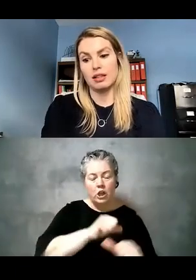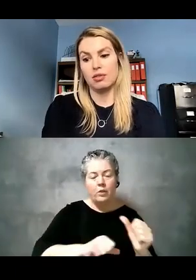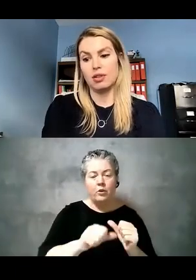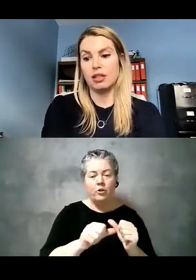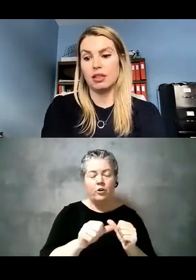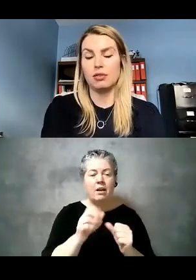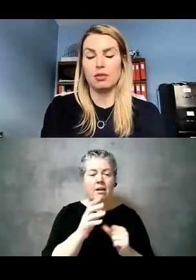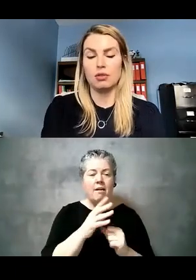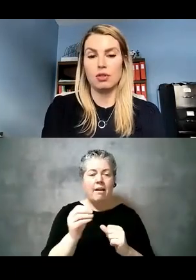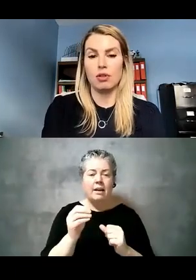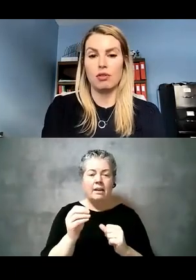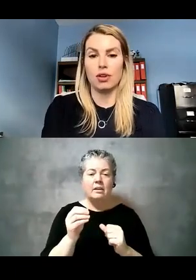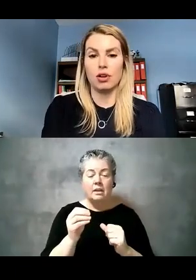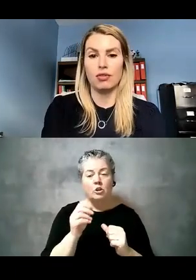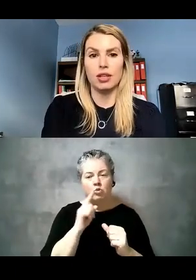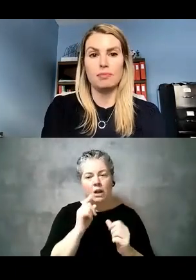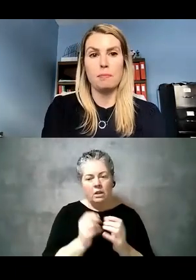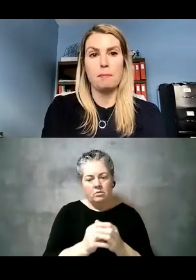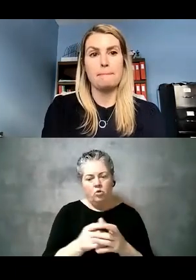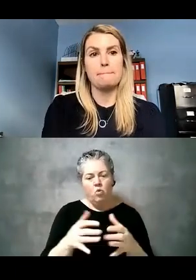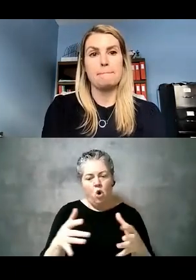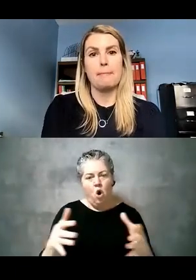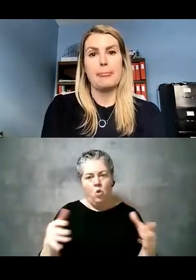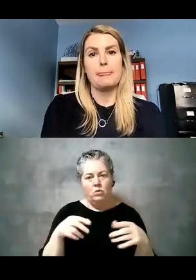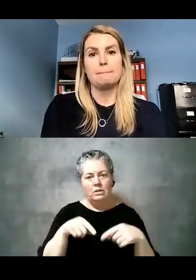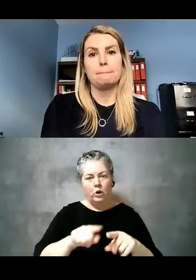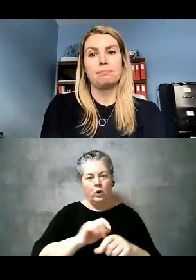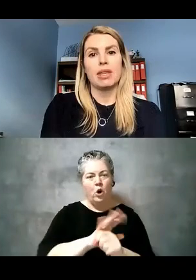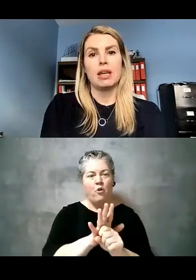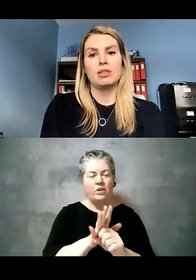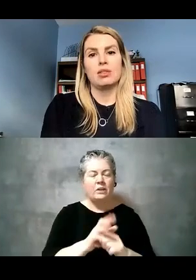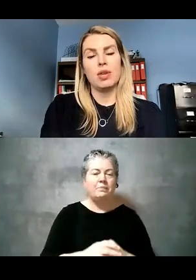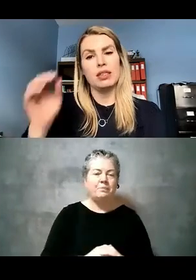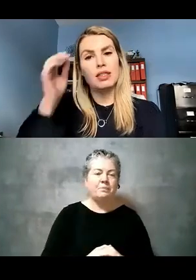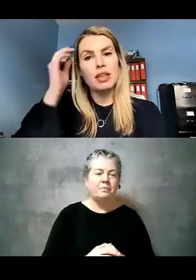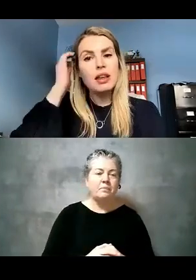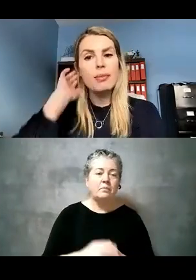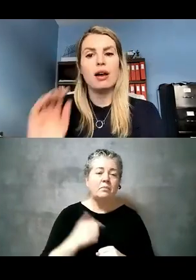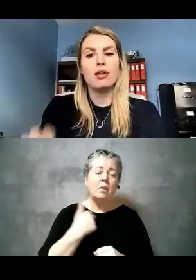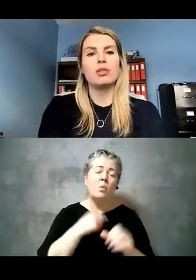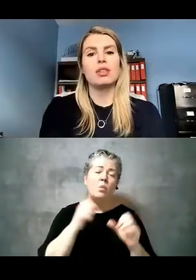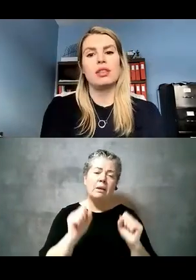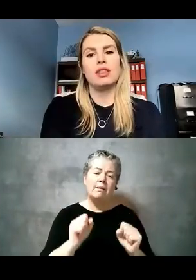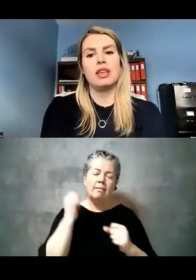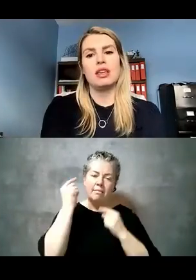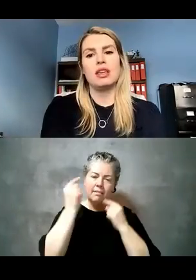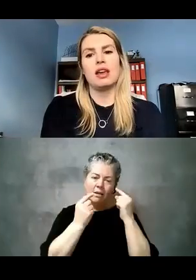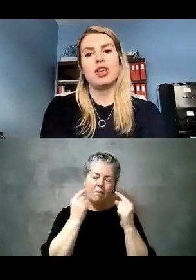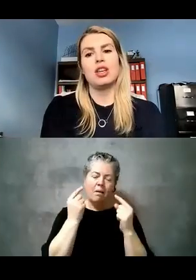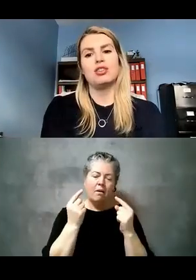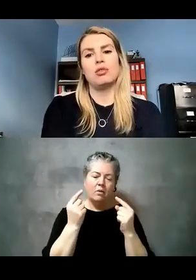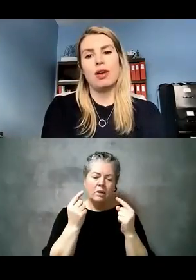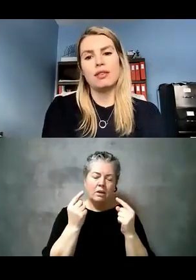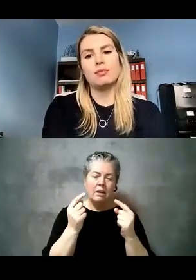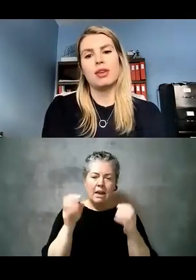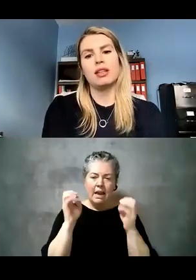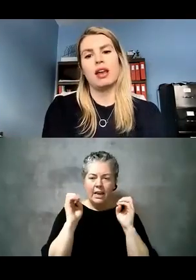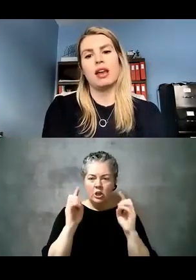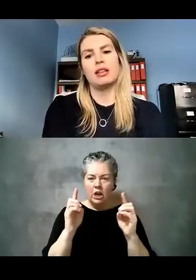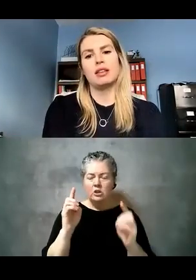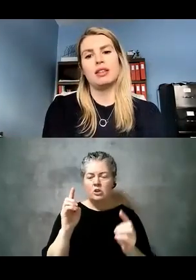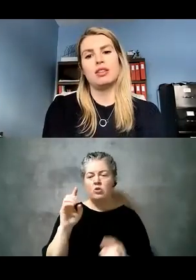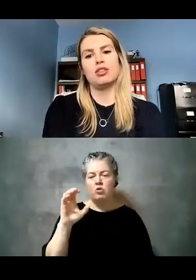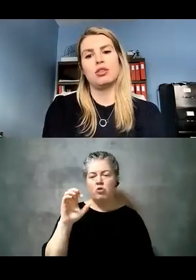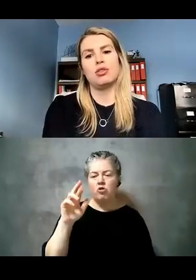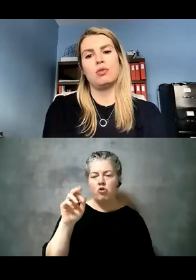has increasingly grown over COVID. So we can think about the educational craftsman